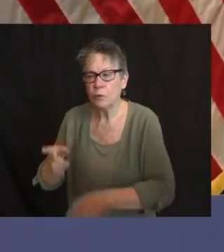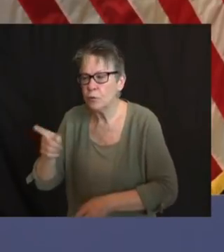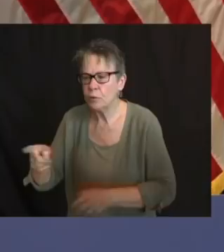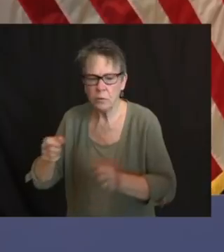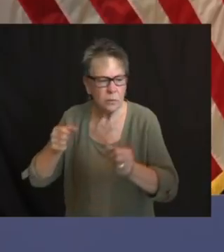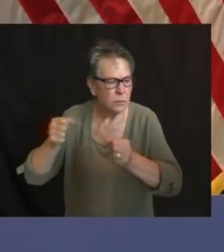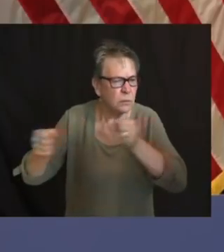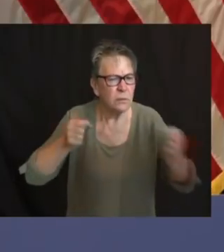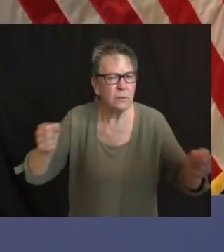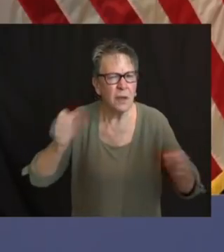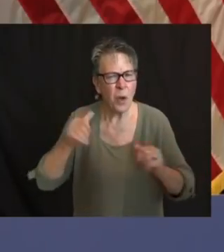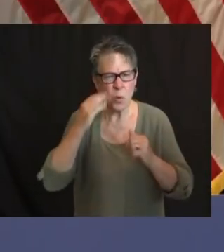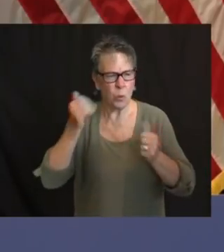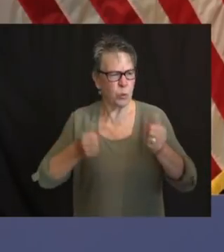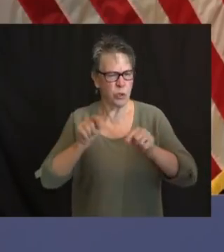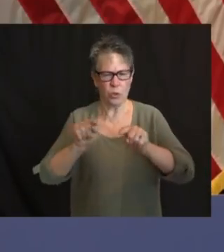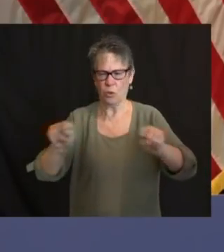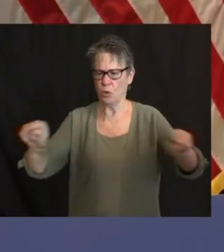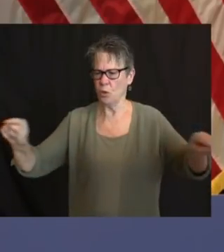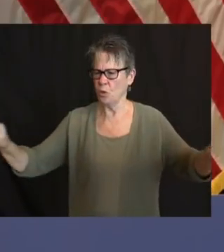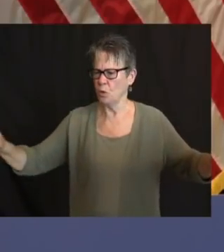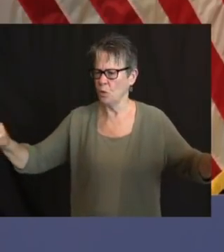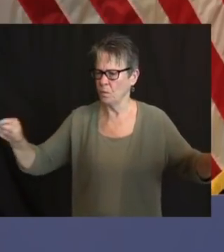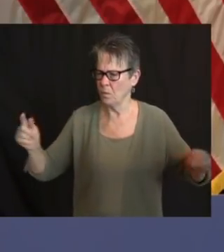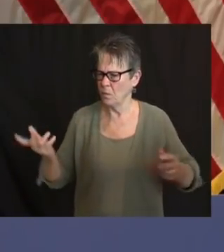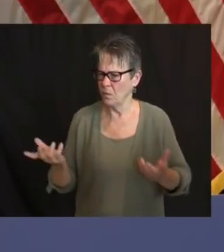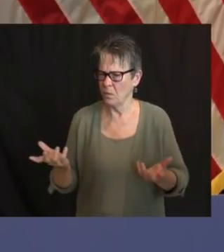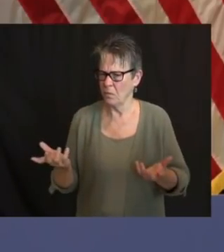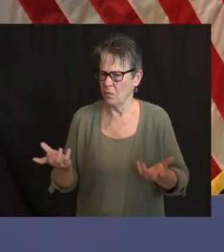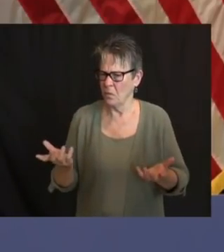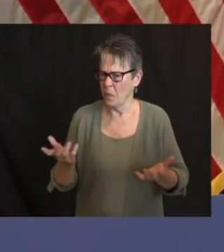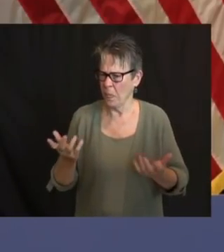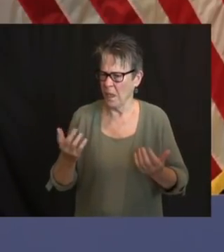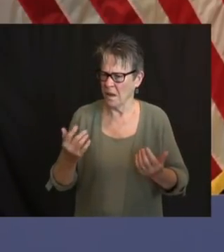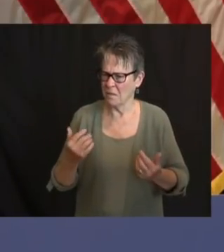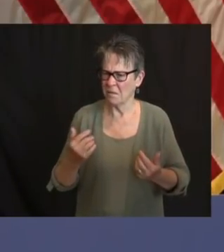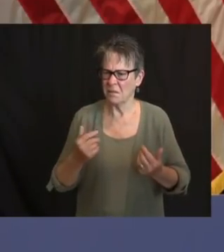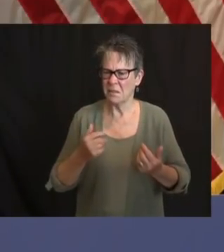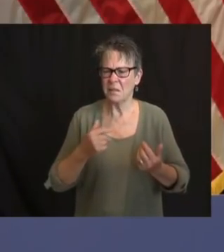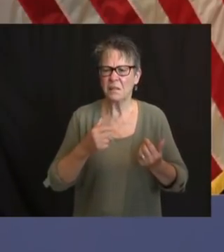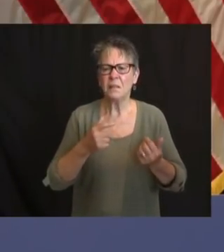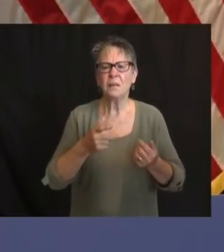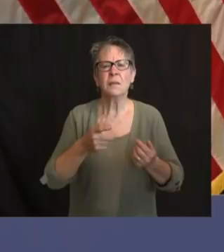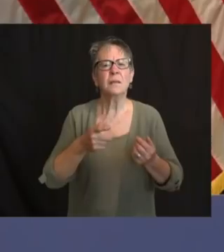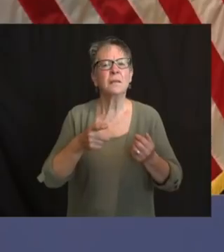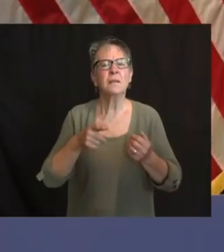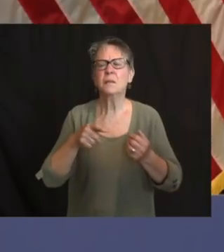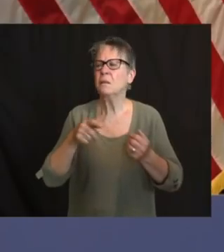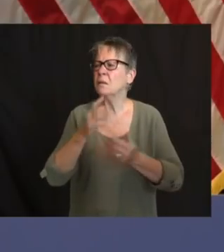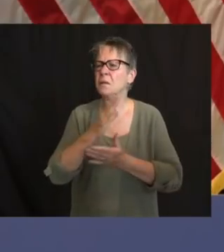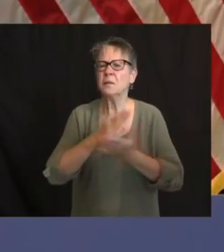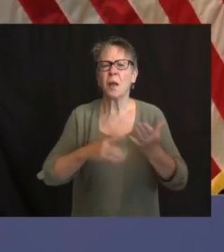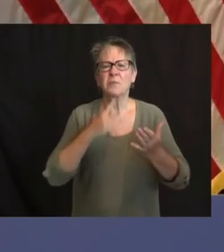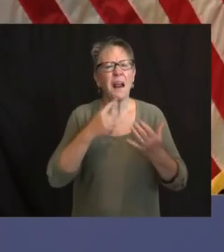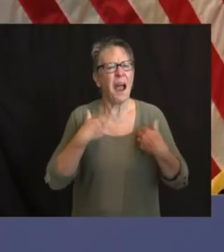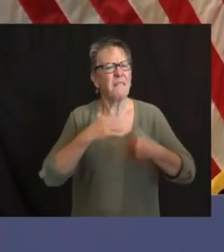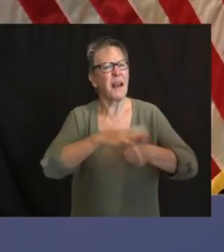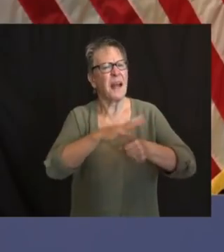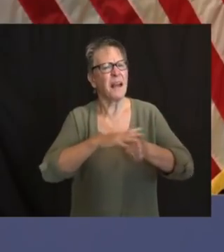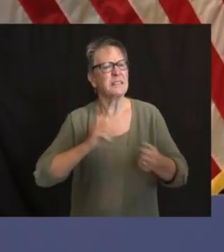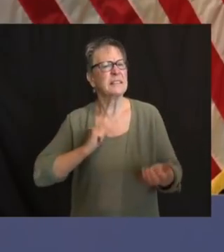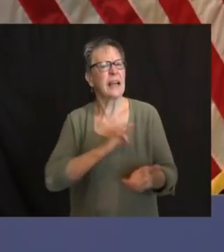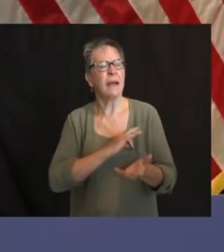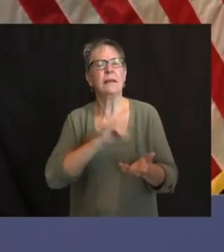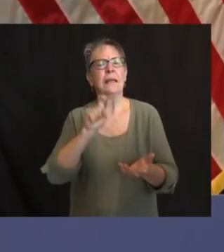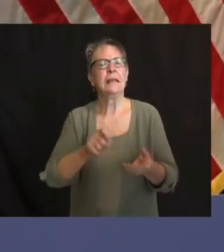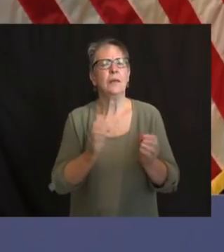students? If you are still waiting to choose a company to help with staffing and management, is the end of June a realistic date for deploying an additional